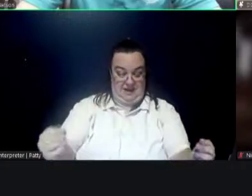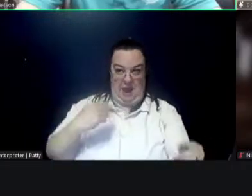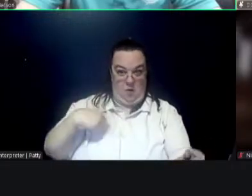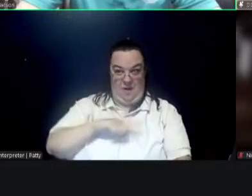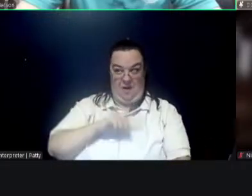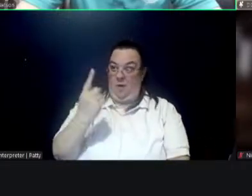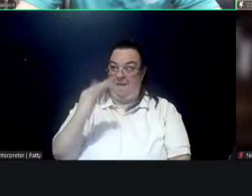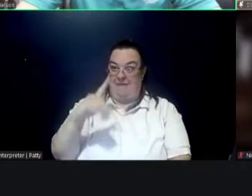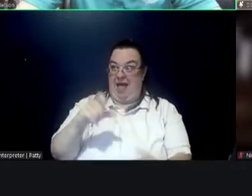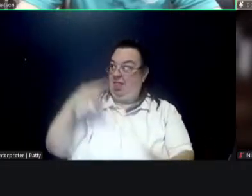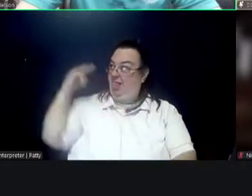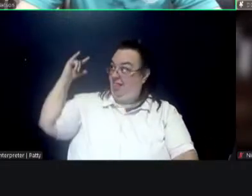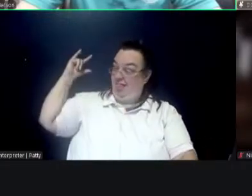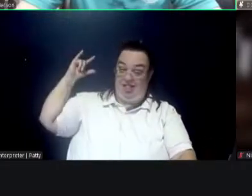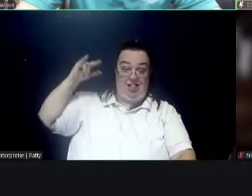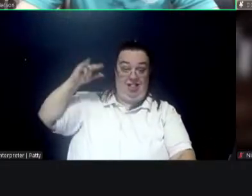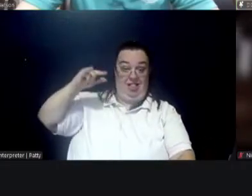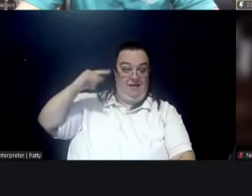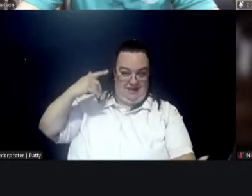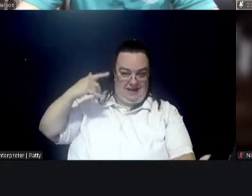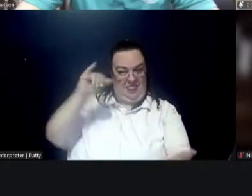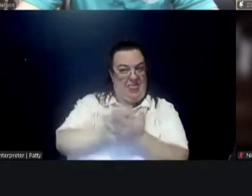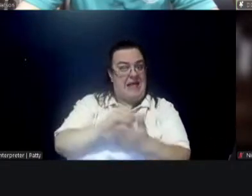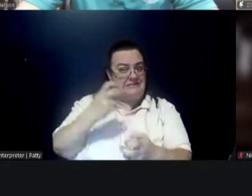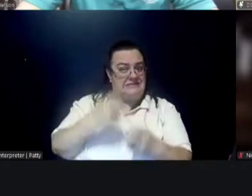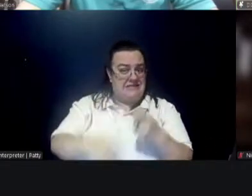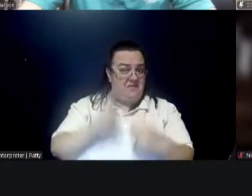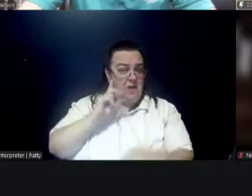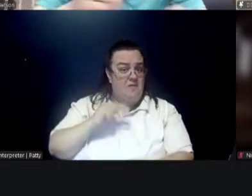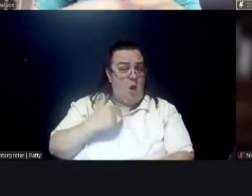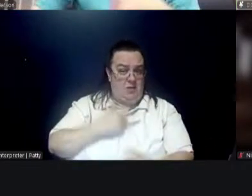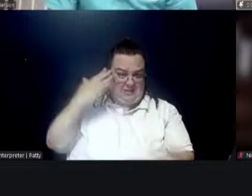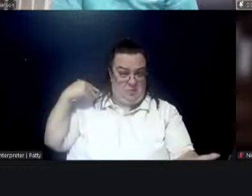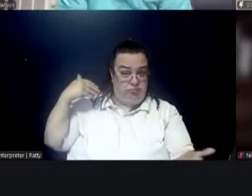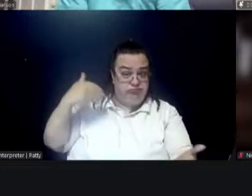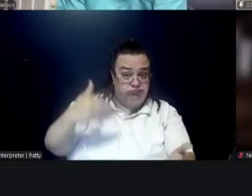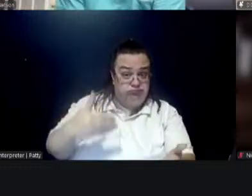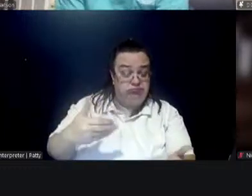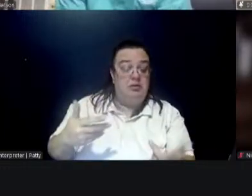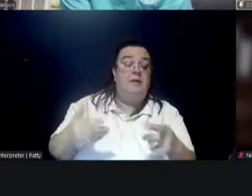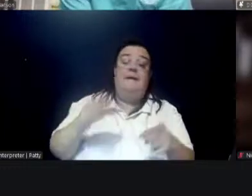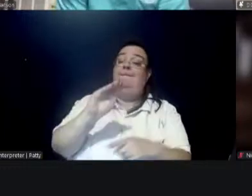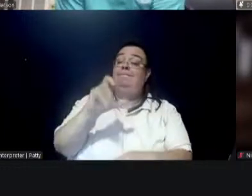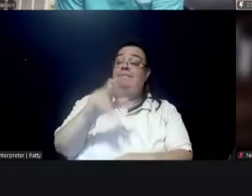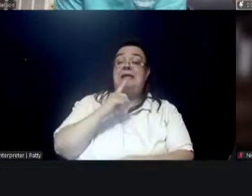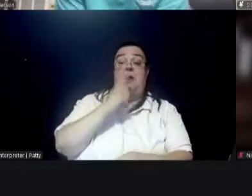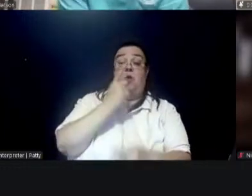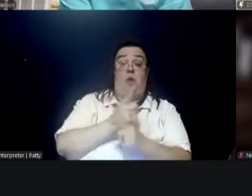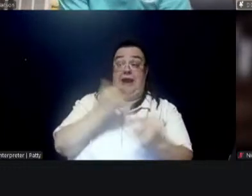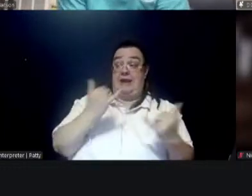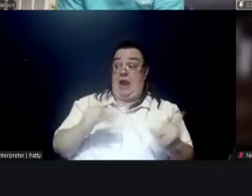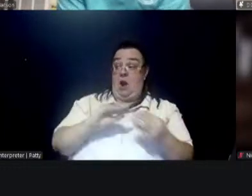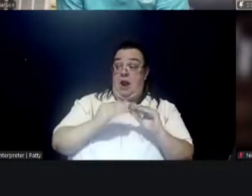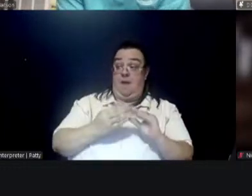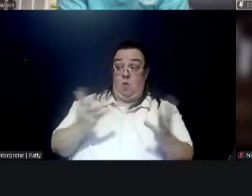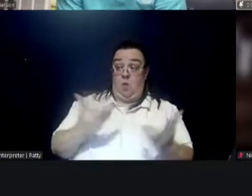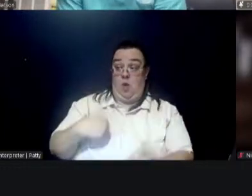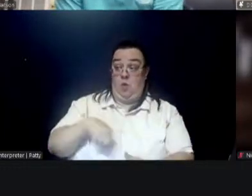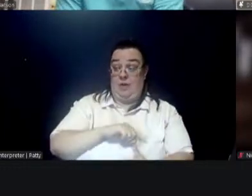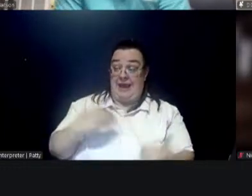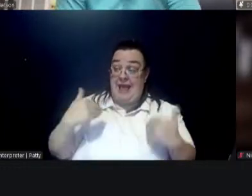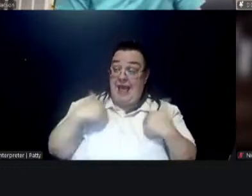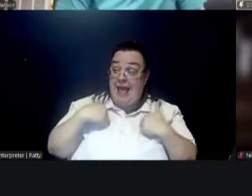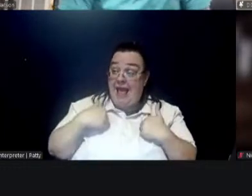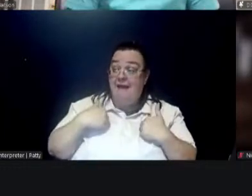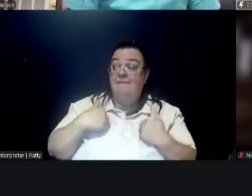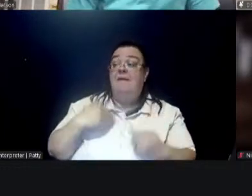very difficult for us. Well, I mean, right now, the numbers that we have here, we have